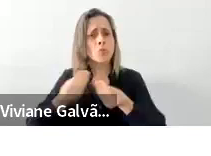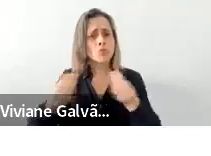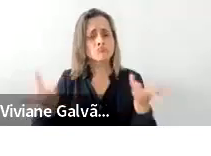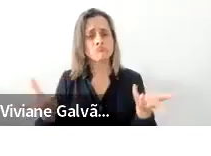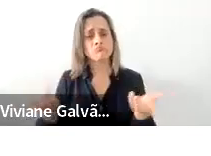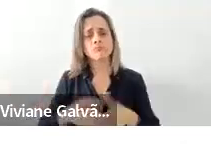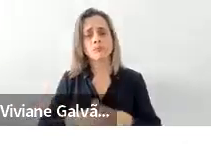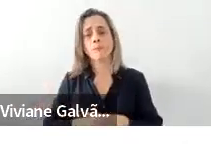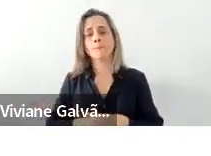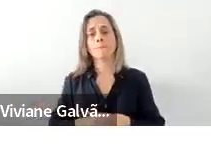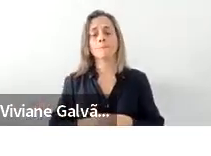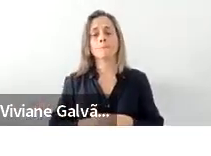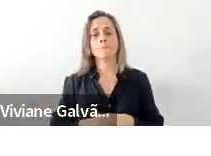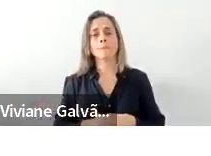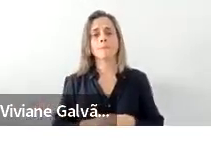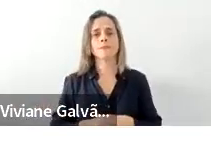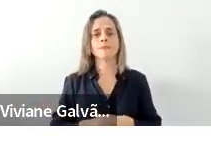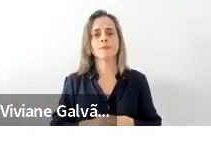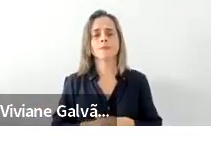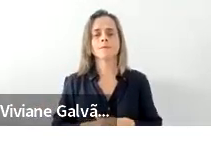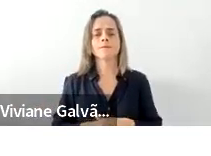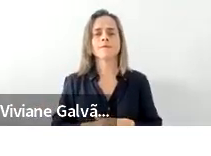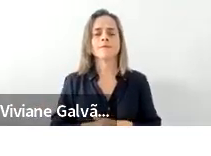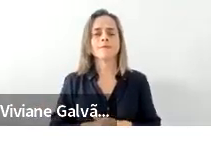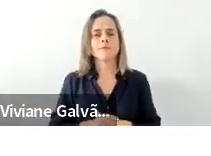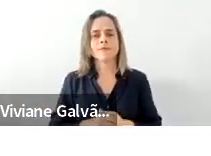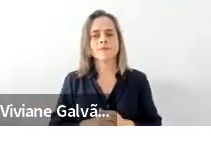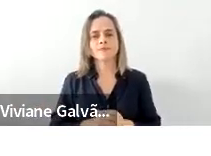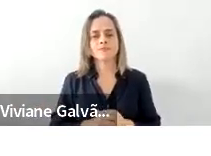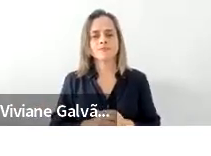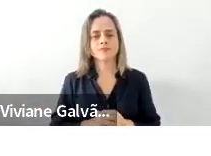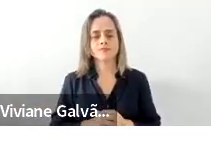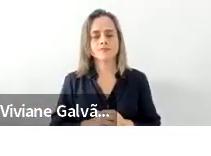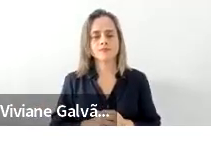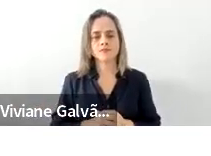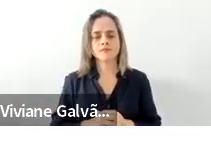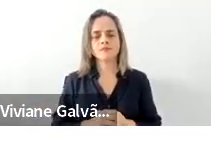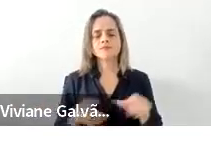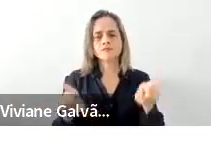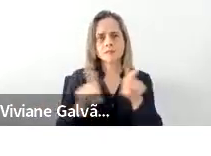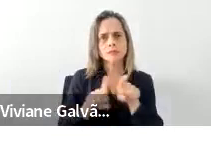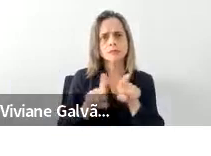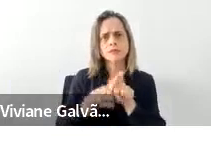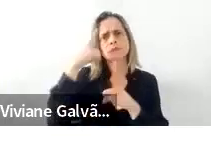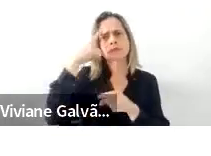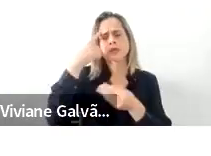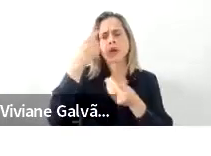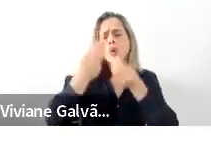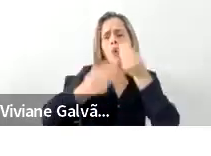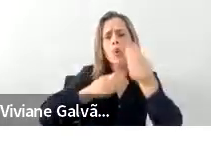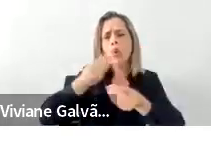might it be relevant to the problems of psychology as a general issue?